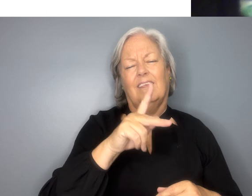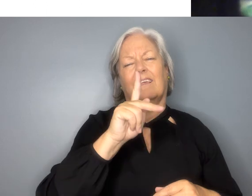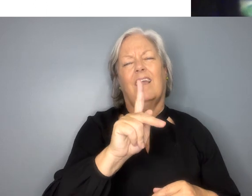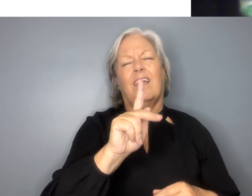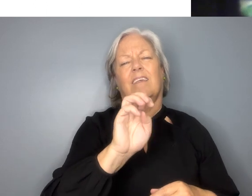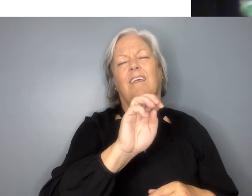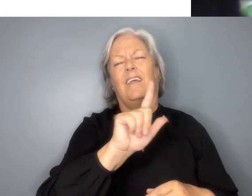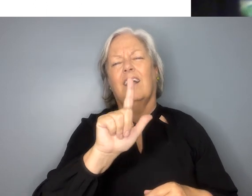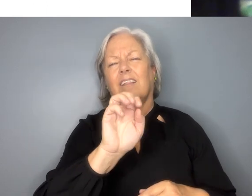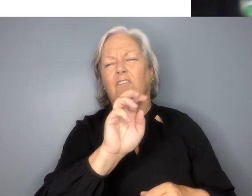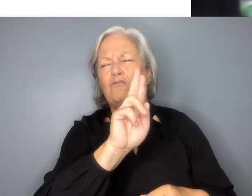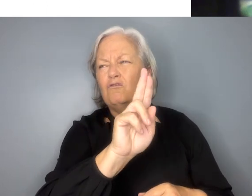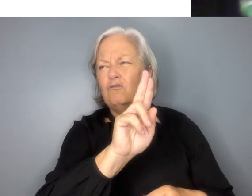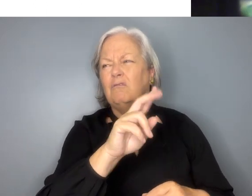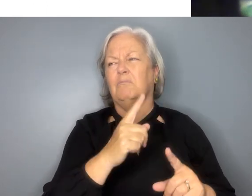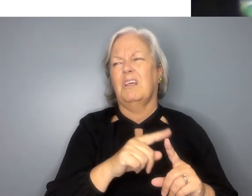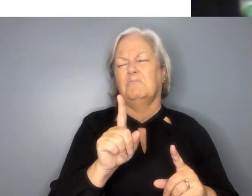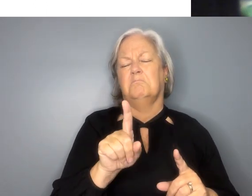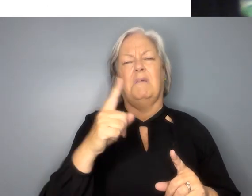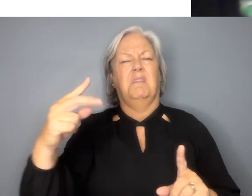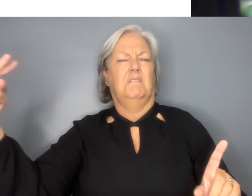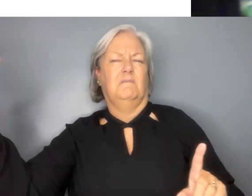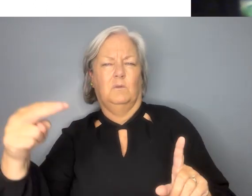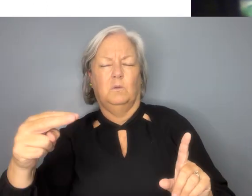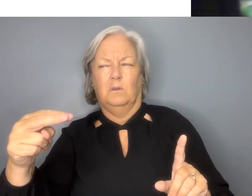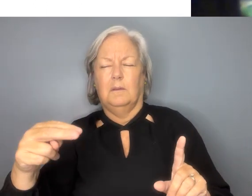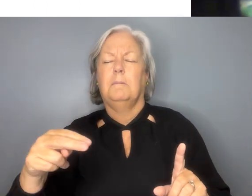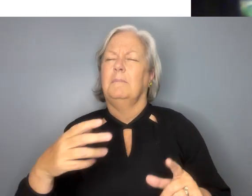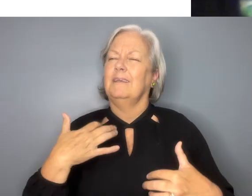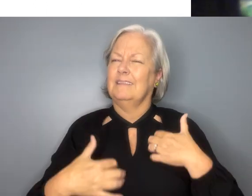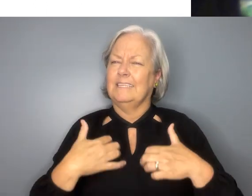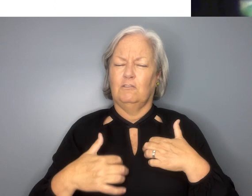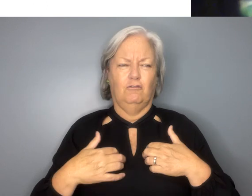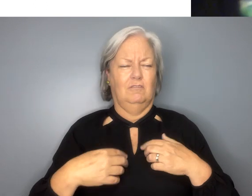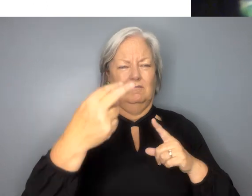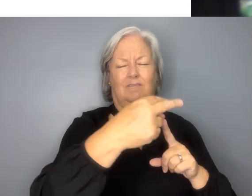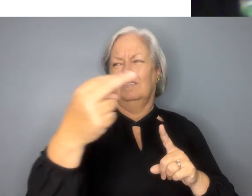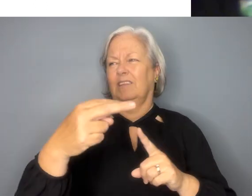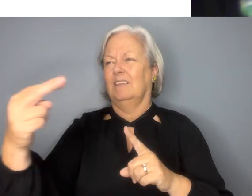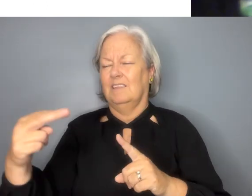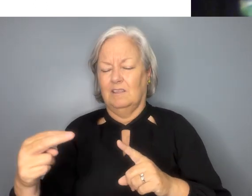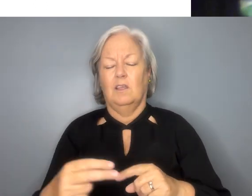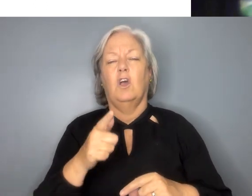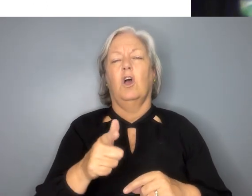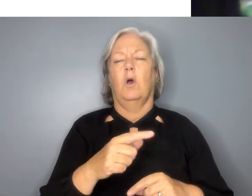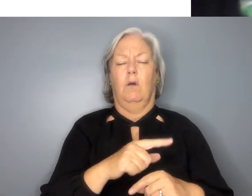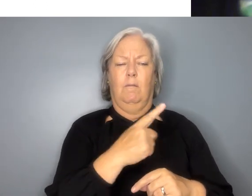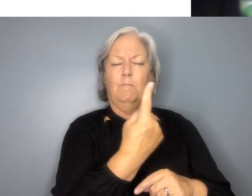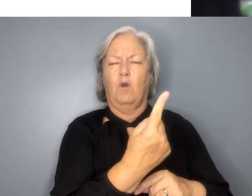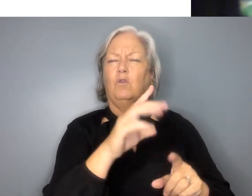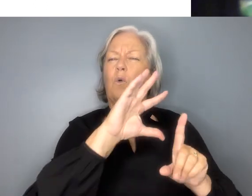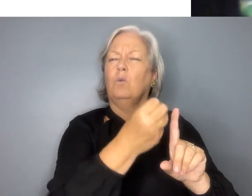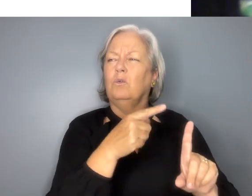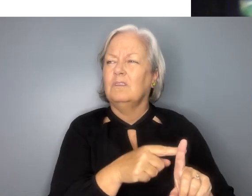the able-bodied assumptions they're in. And a lot of the time, those monocultures lead